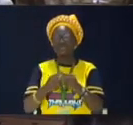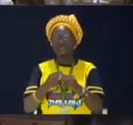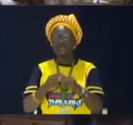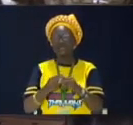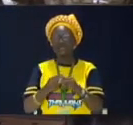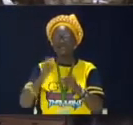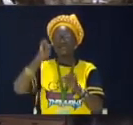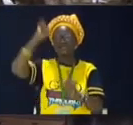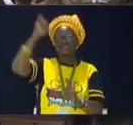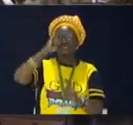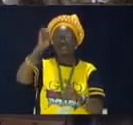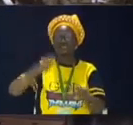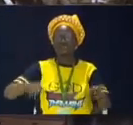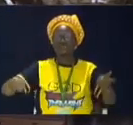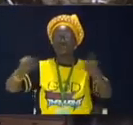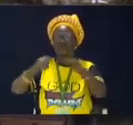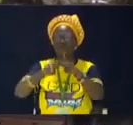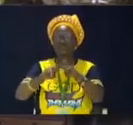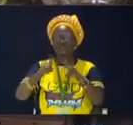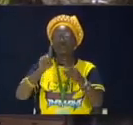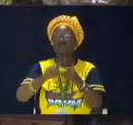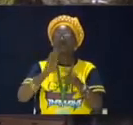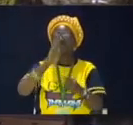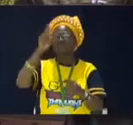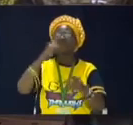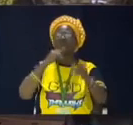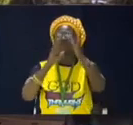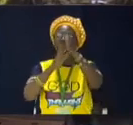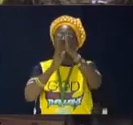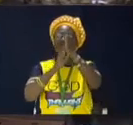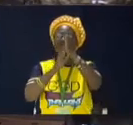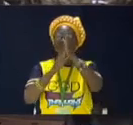He's worthy to be praised. Let's praise Him.